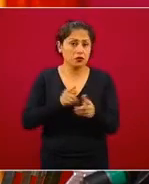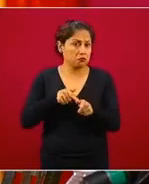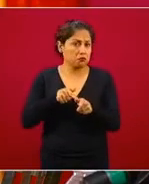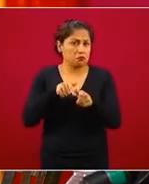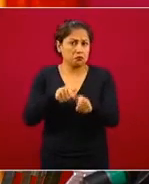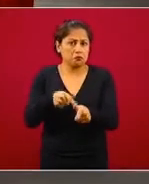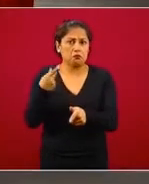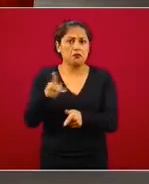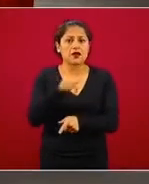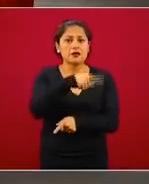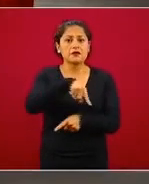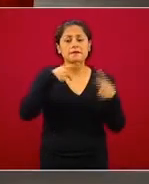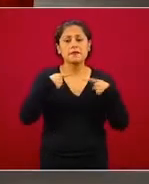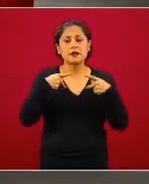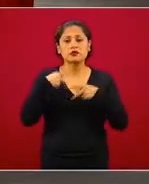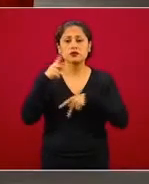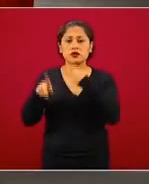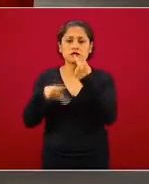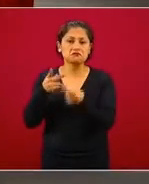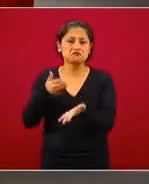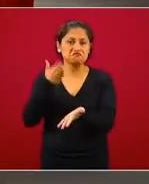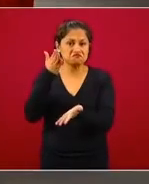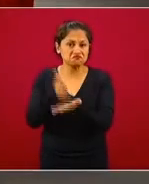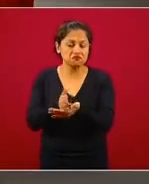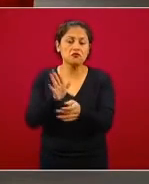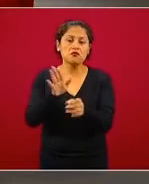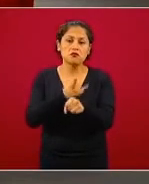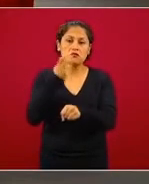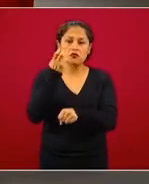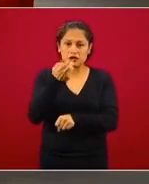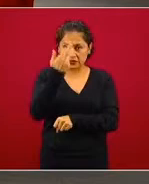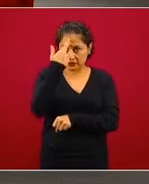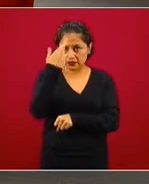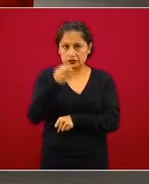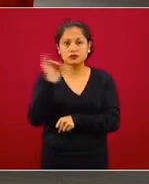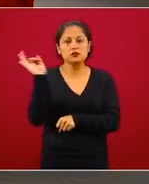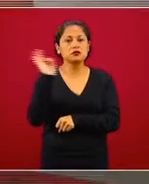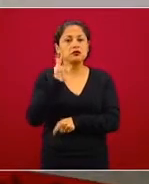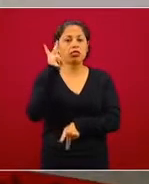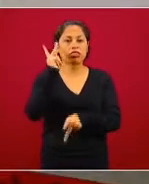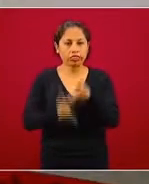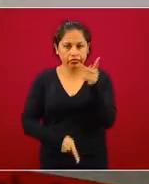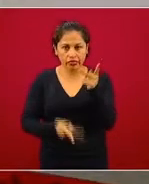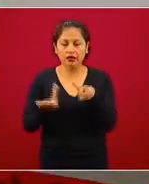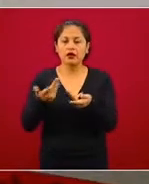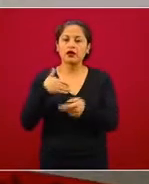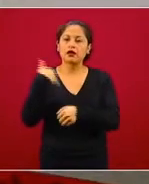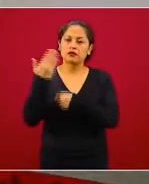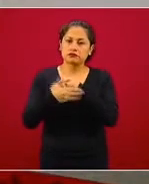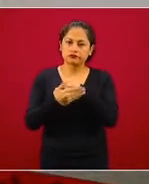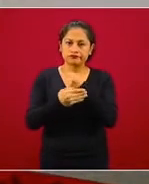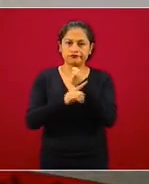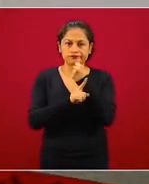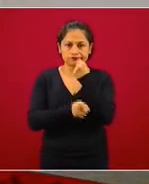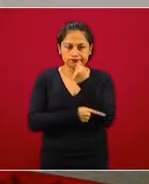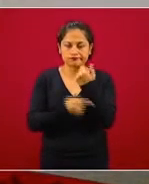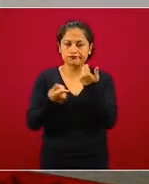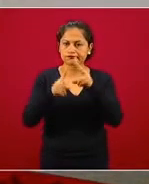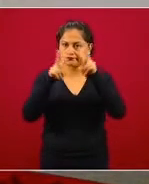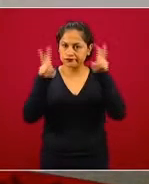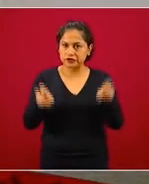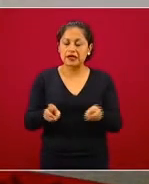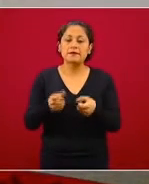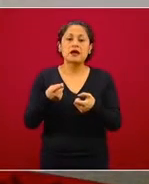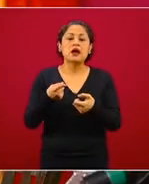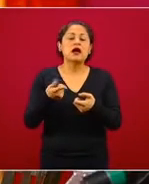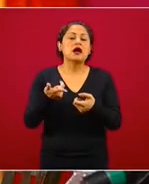pierda happening. la What efectividad we've seen poblacional is that de there's los less programas de demand for planificación health familiar services. y It's de salud sexual y unfortunate because reproductiva. people stay at